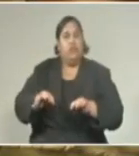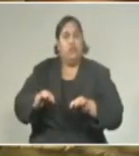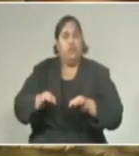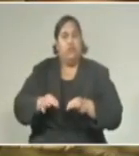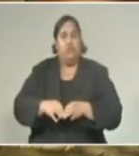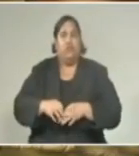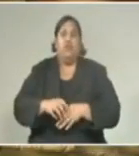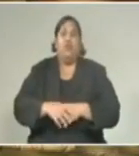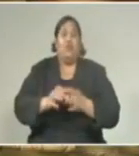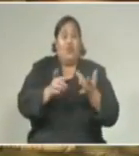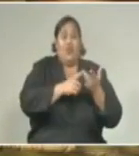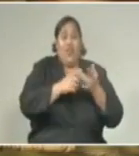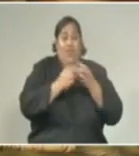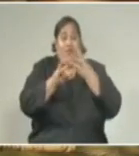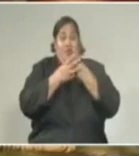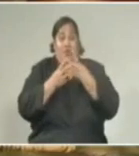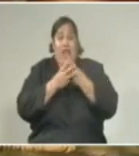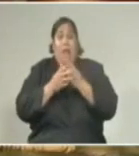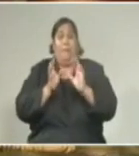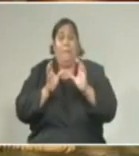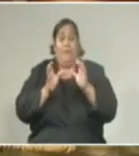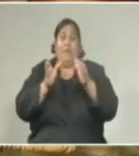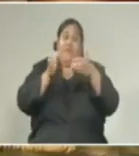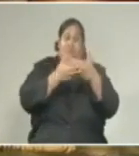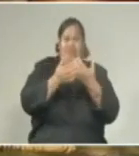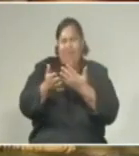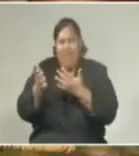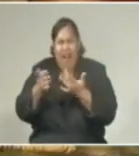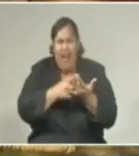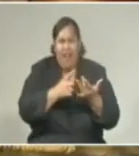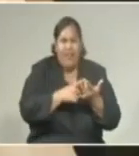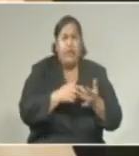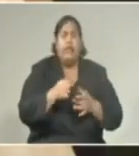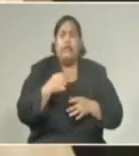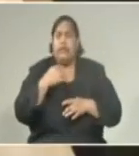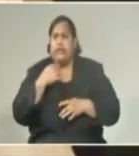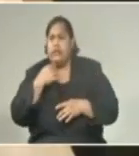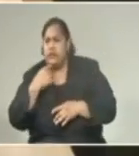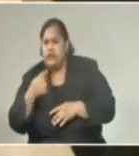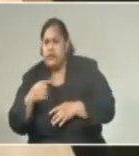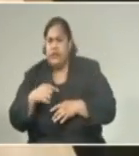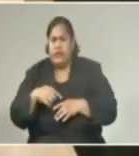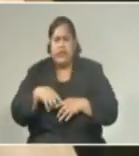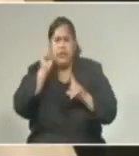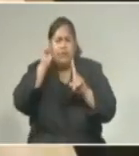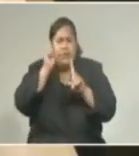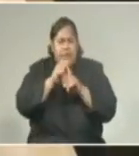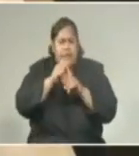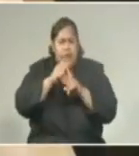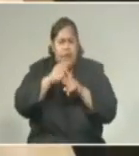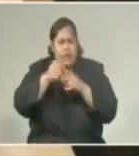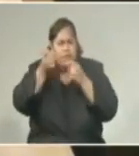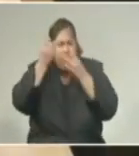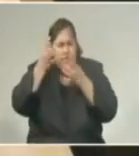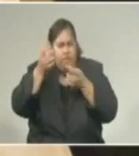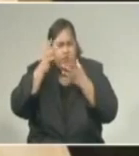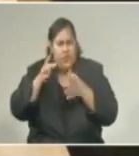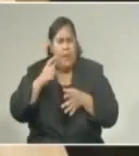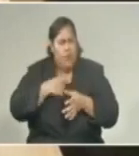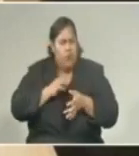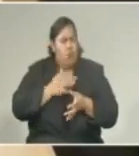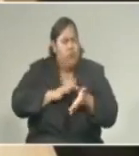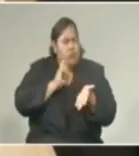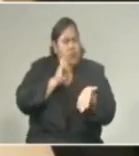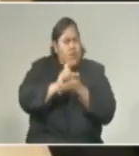Suva lawyer Filimoni Vosorongo says the deportation letter lacked specific details, but was needed to clearly